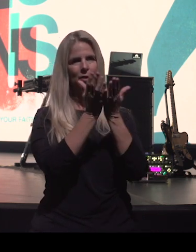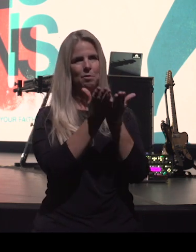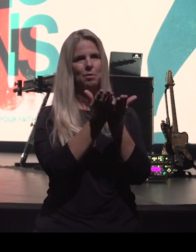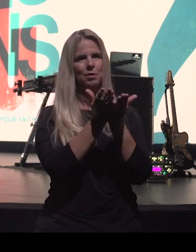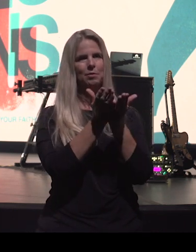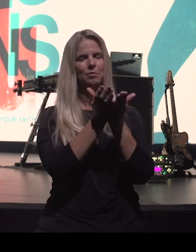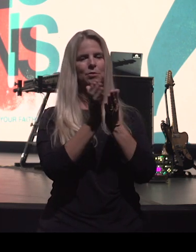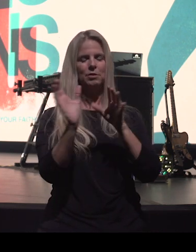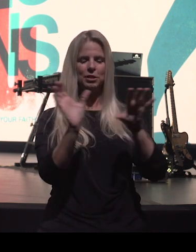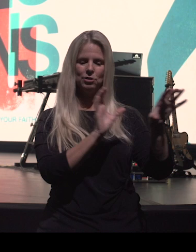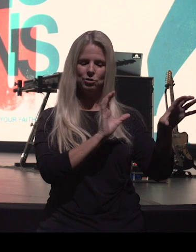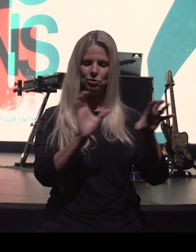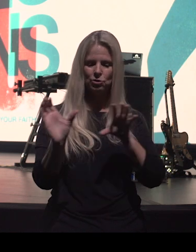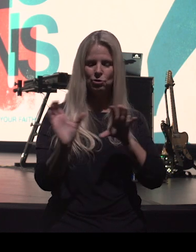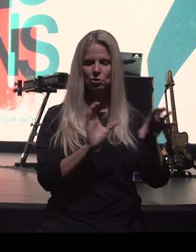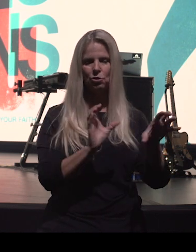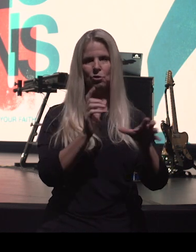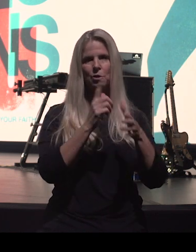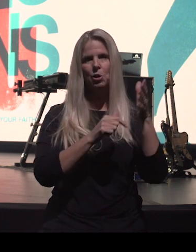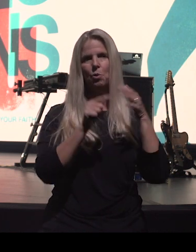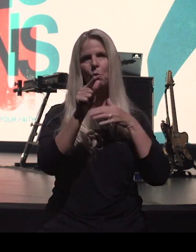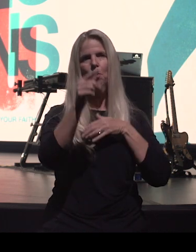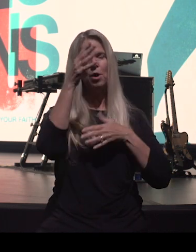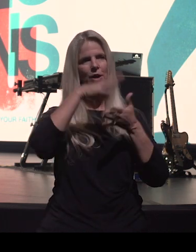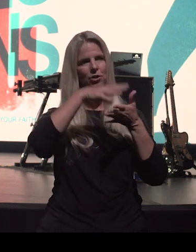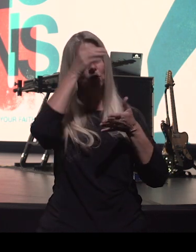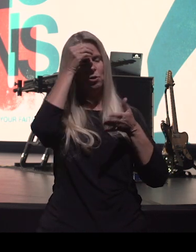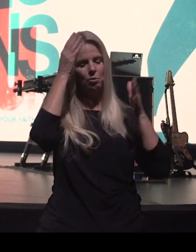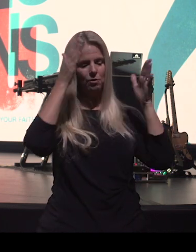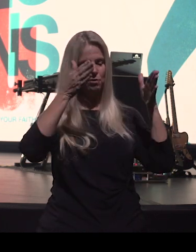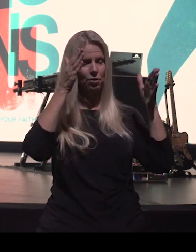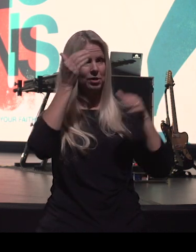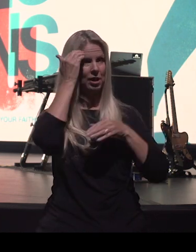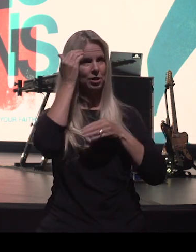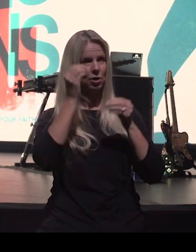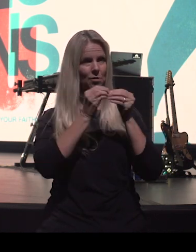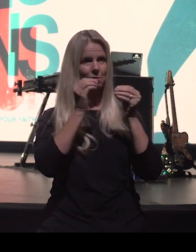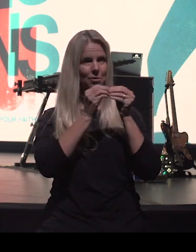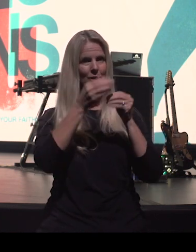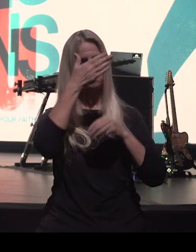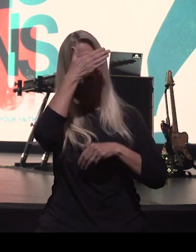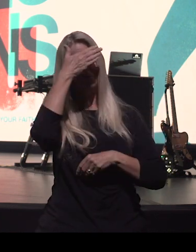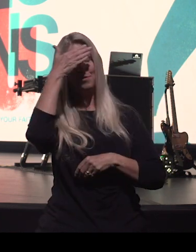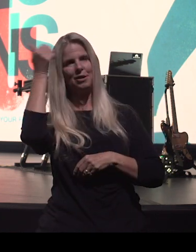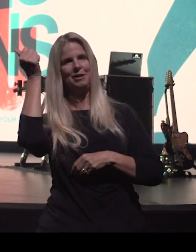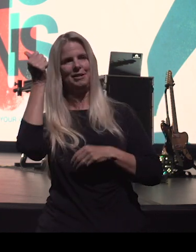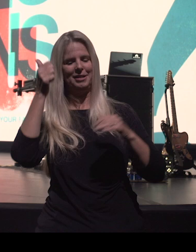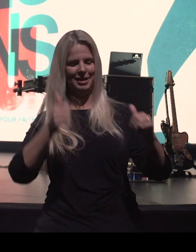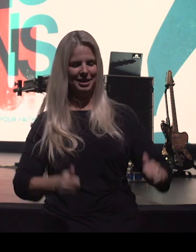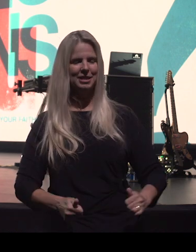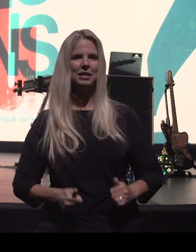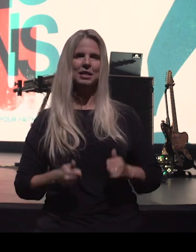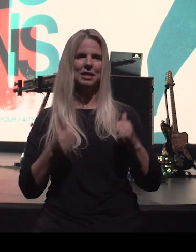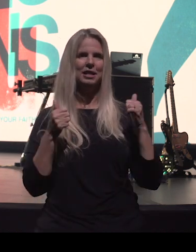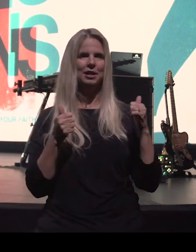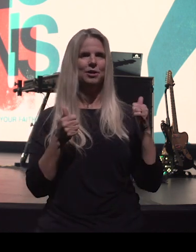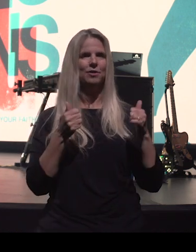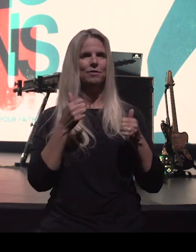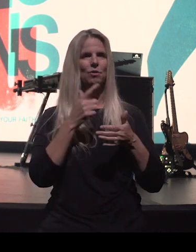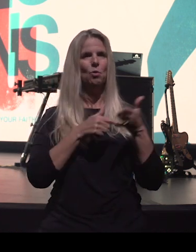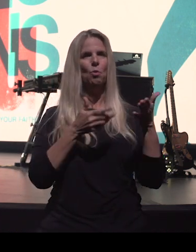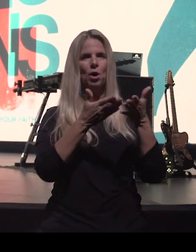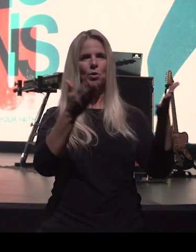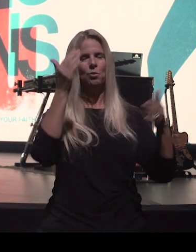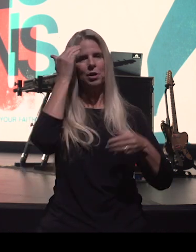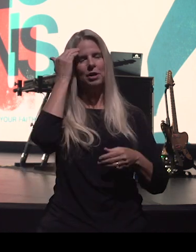this. We focus so hard on knowing more, we've forgotten to actually live out what we already know.